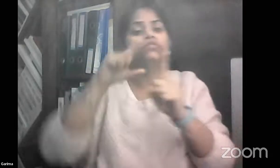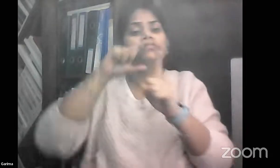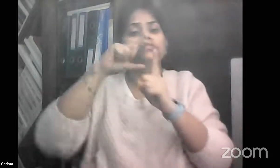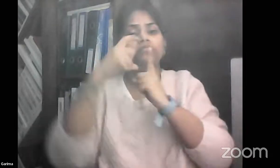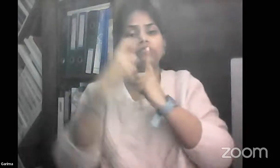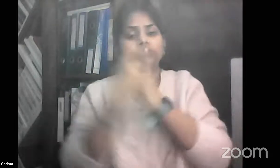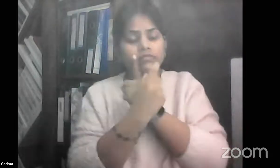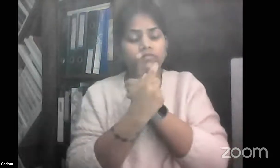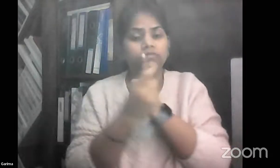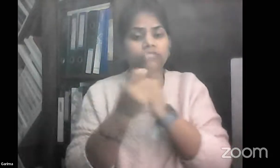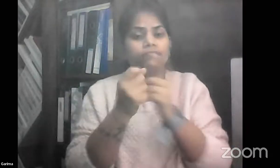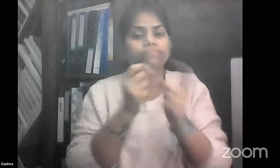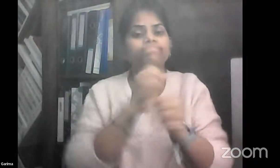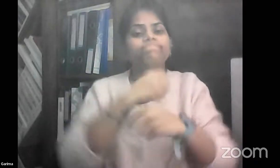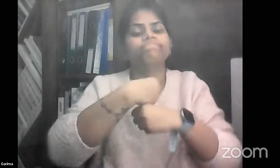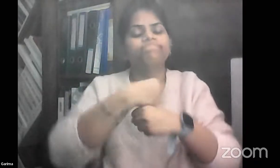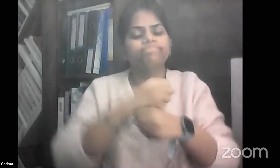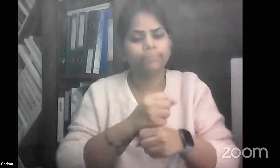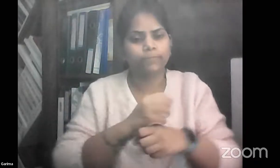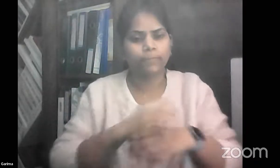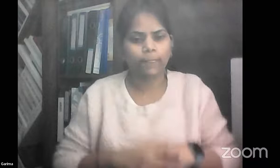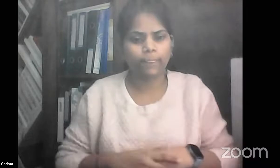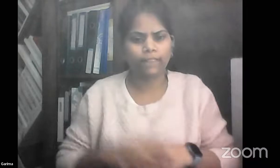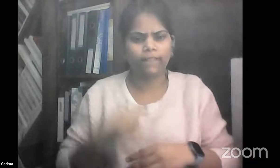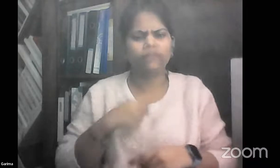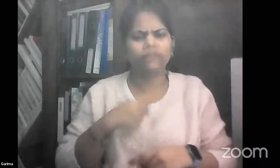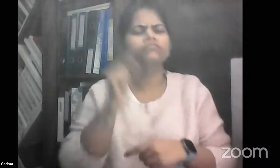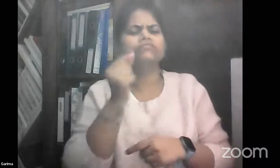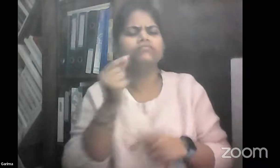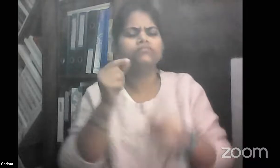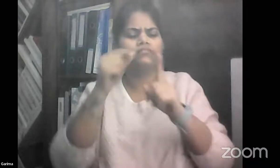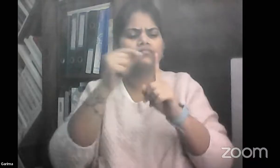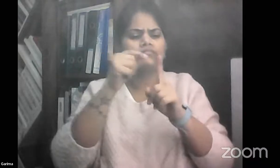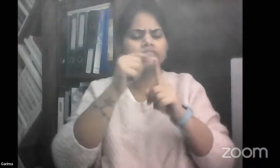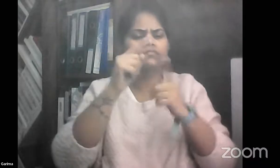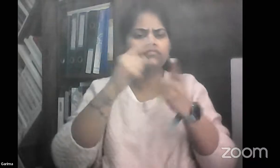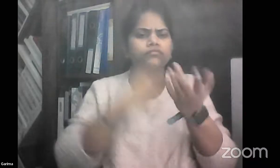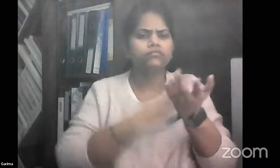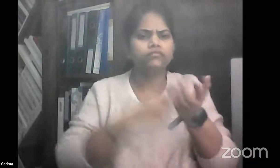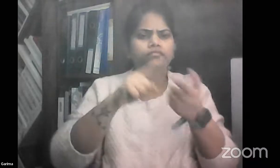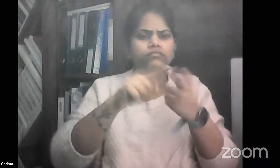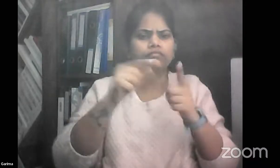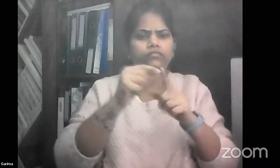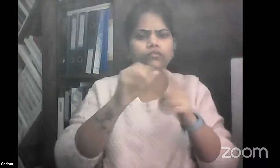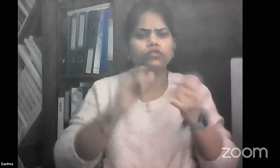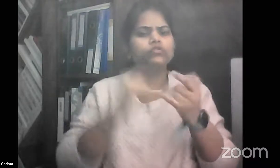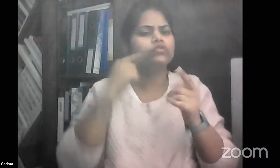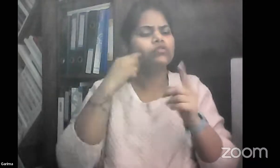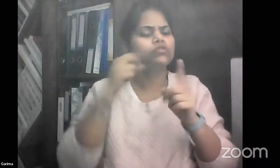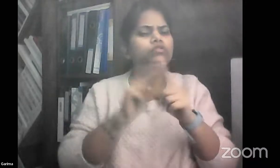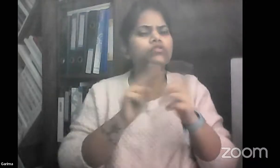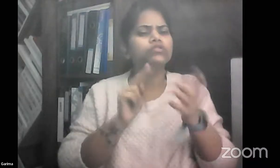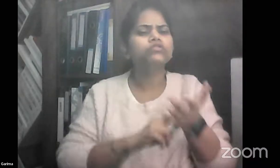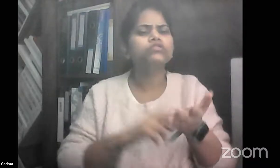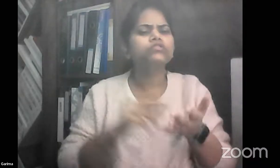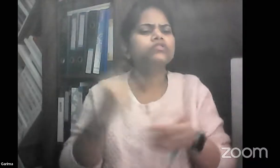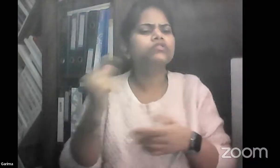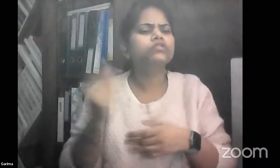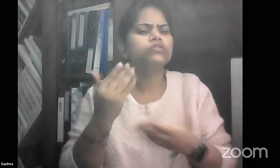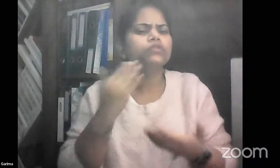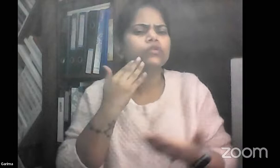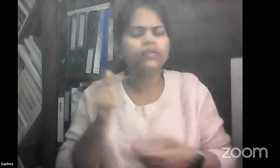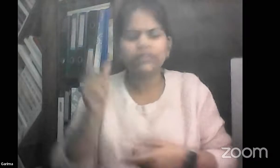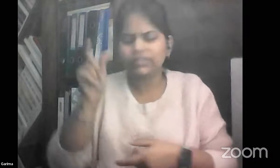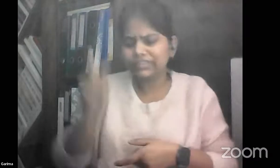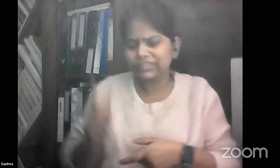construction. I have used a preposition here for women in particular, instead of all women in particular, to